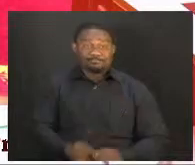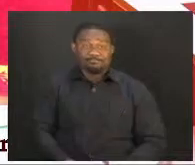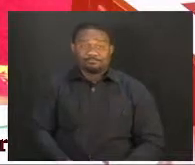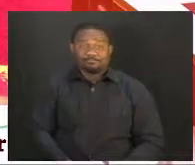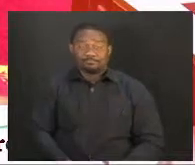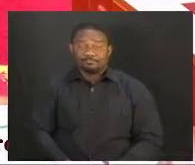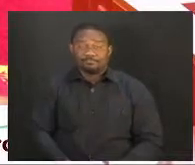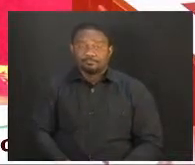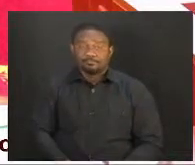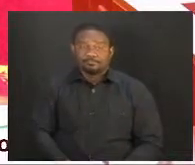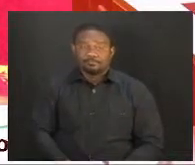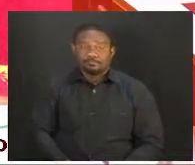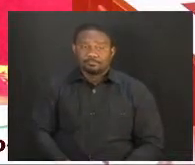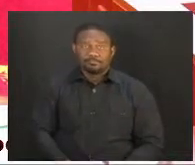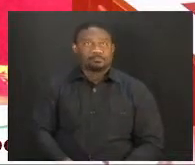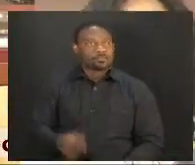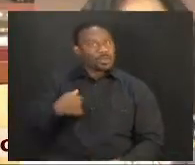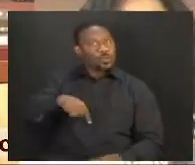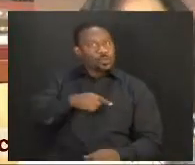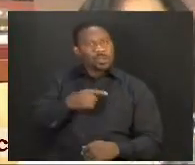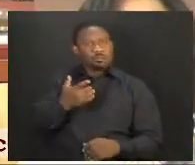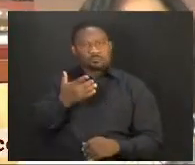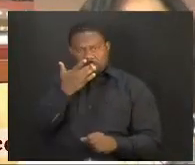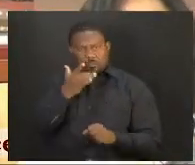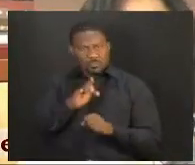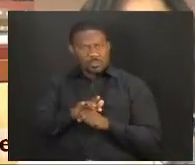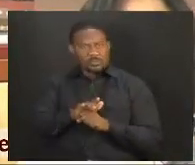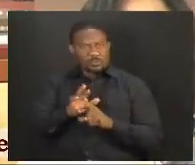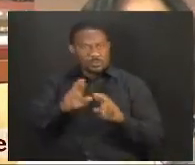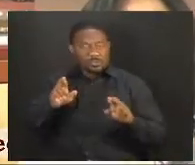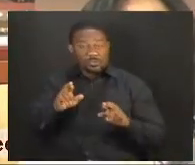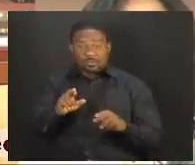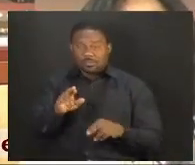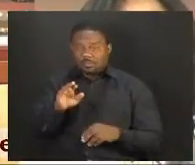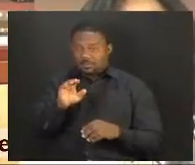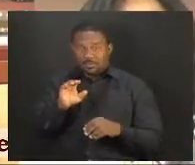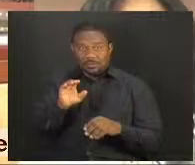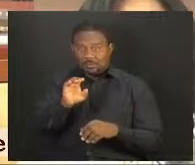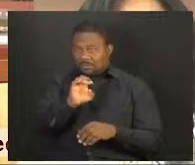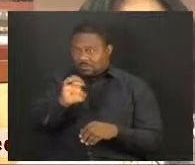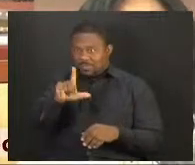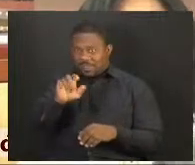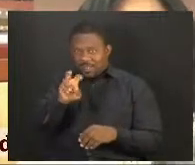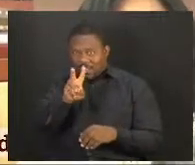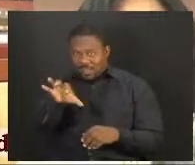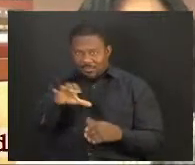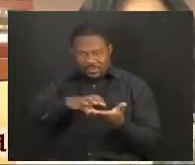Mr. Speaker, we committed to scrapping the e-levy. We have delivered.